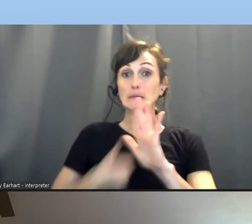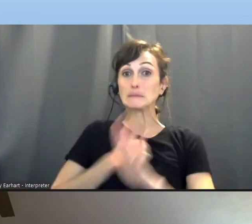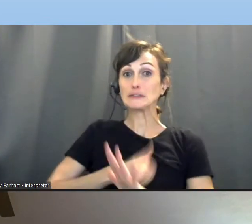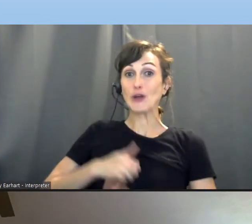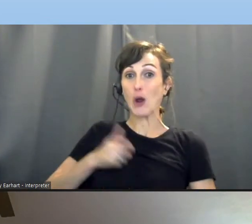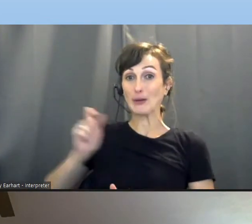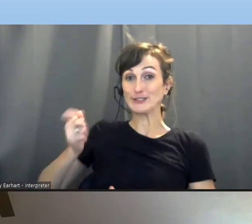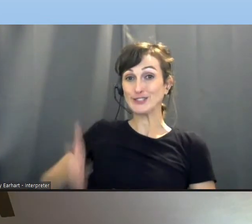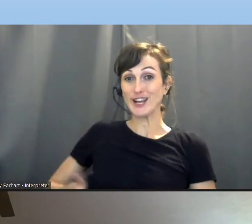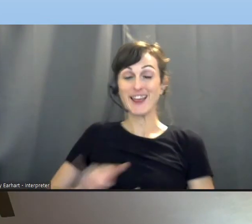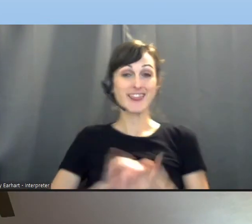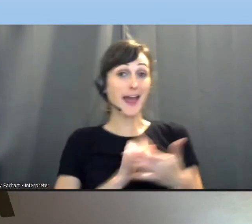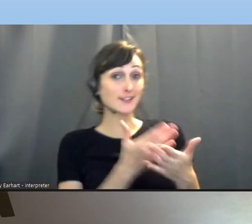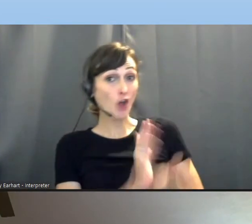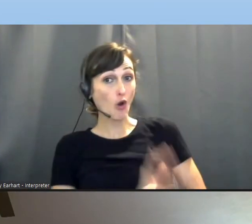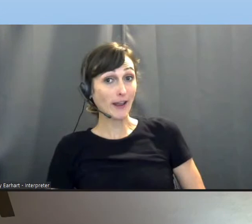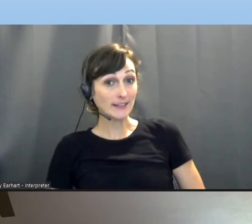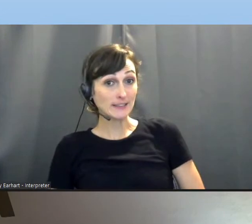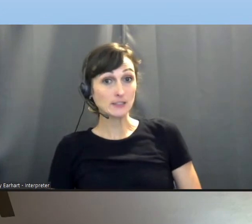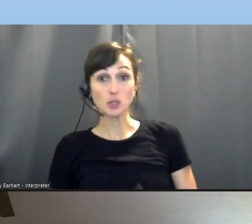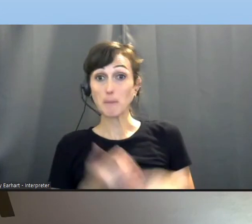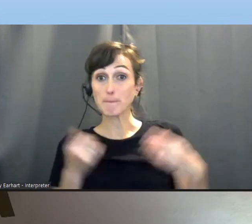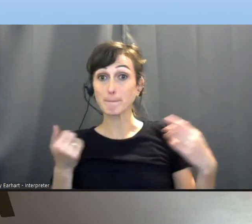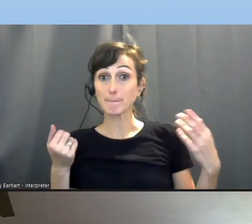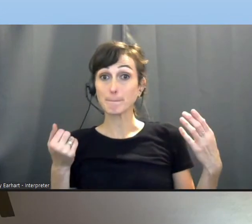right. Is